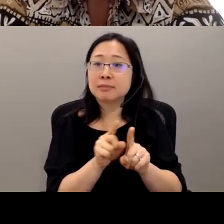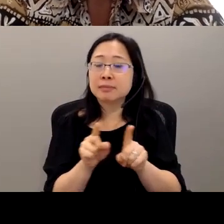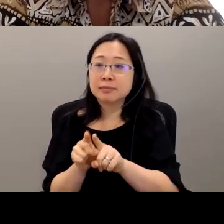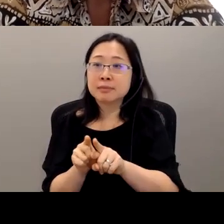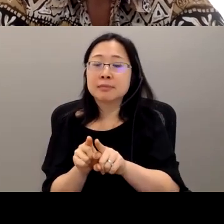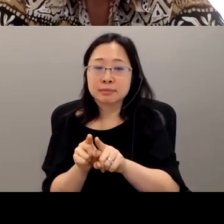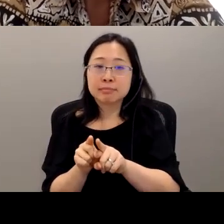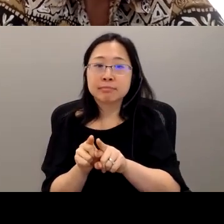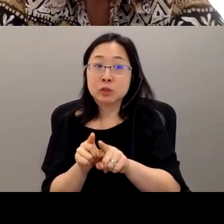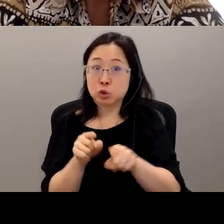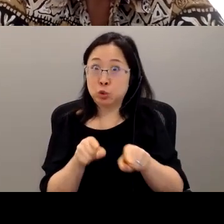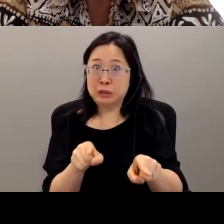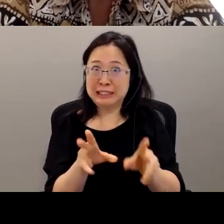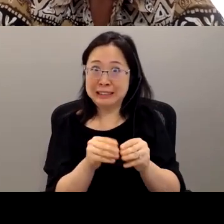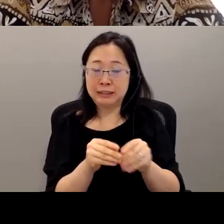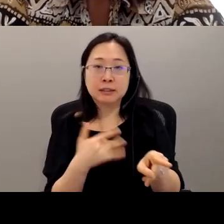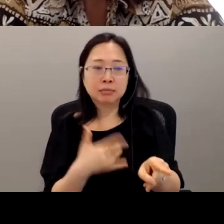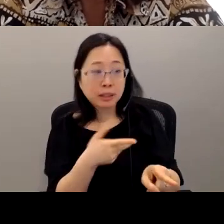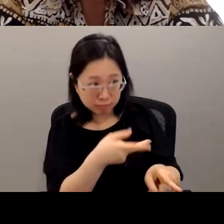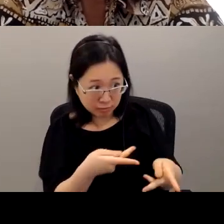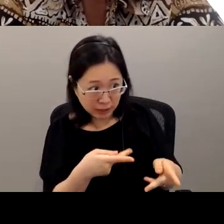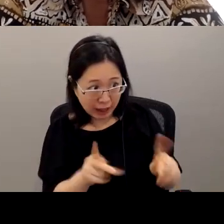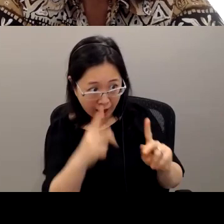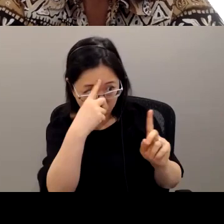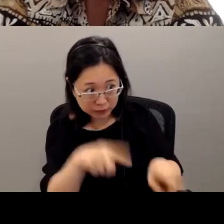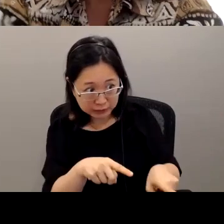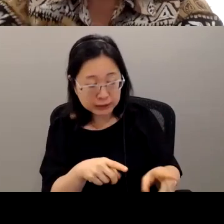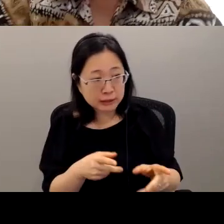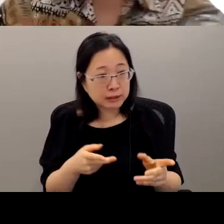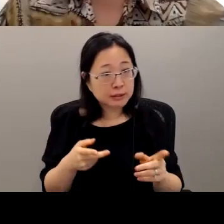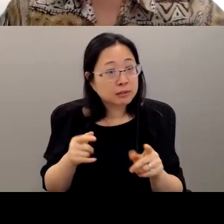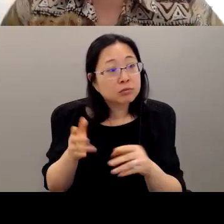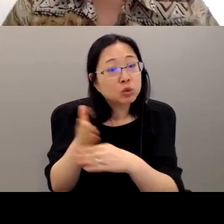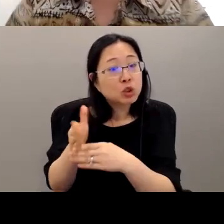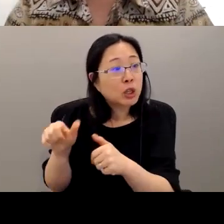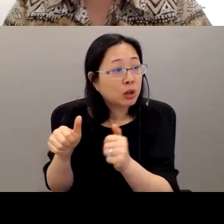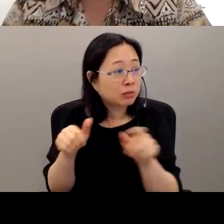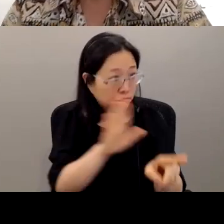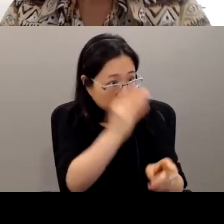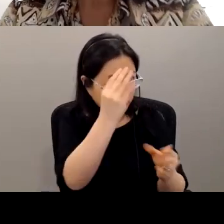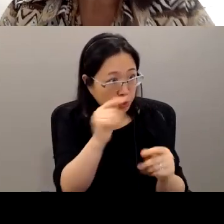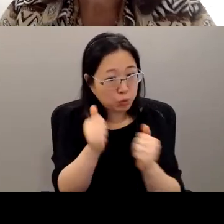could, if they could give us consent to share information with other